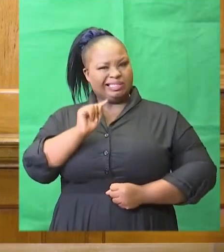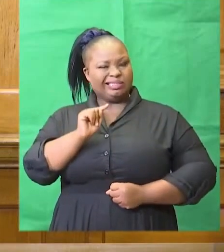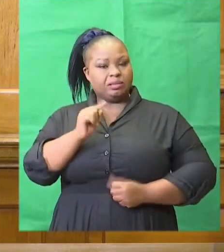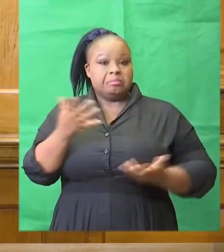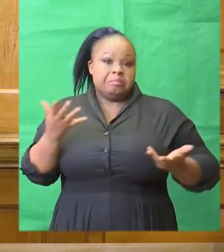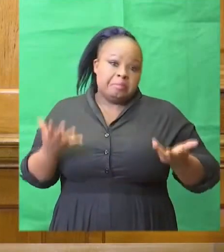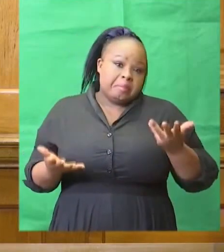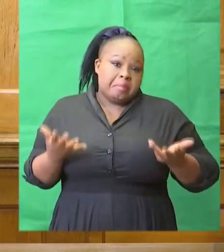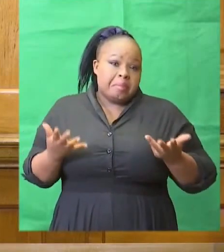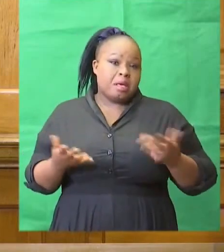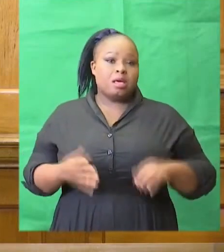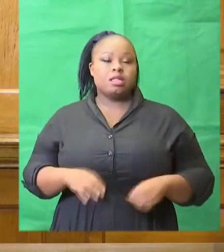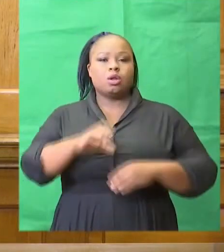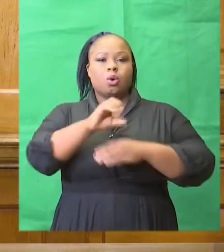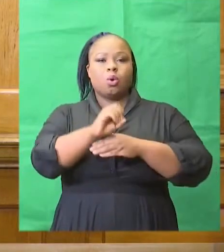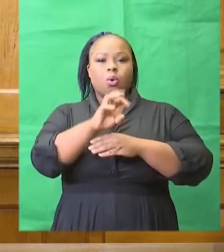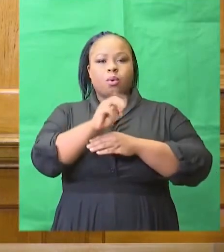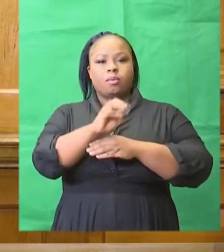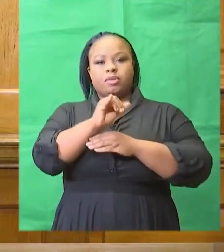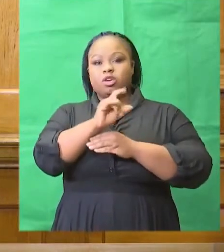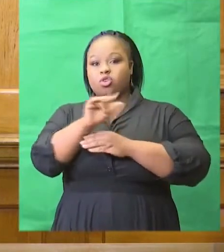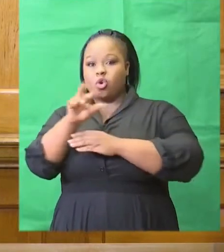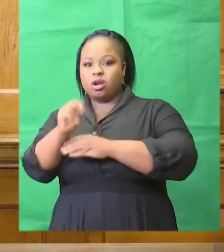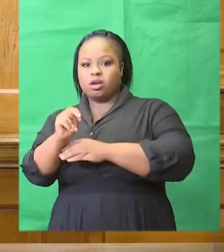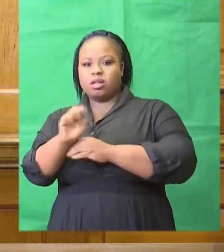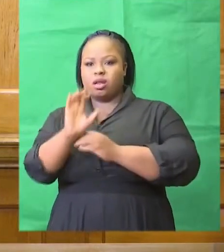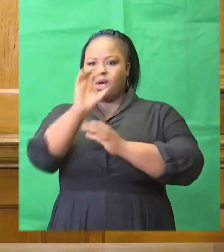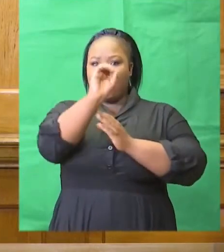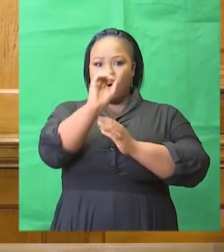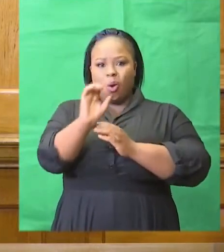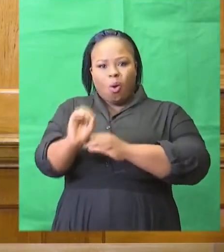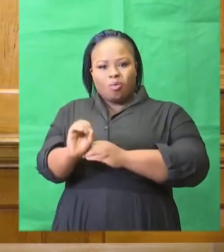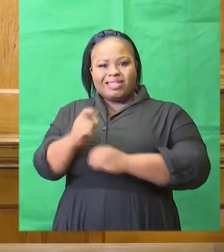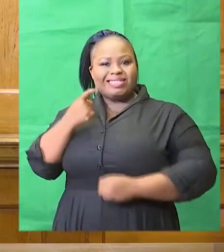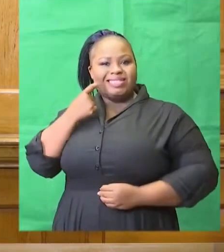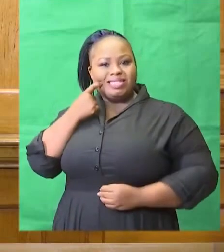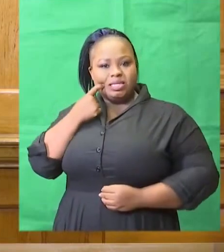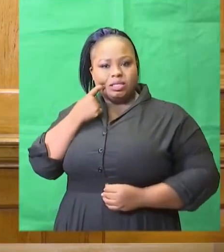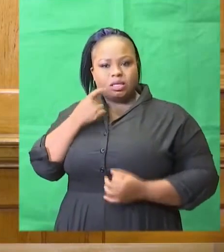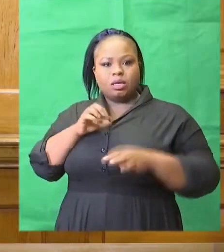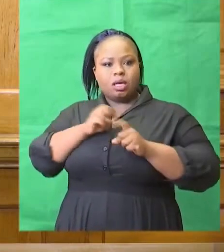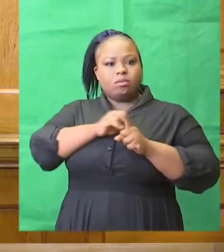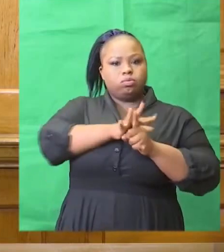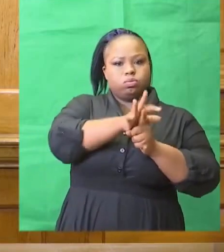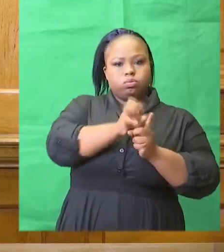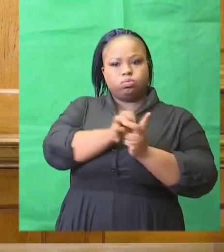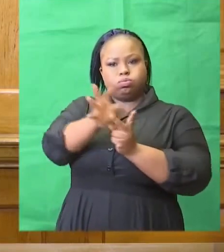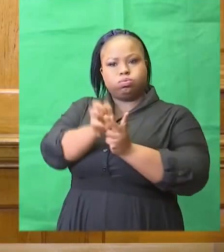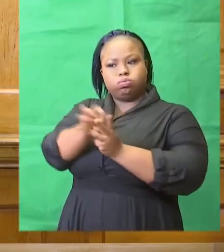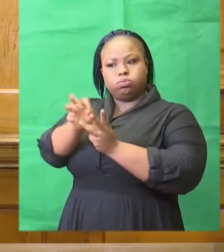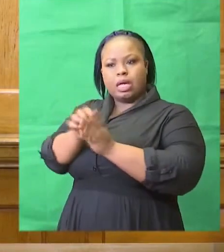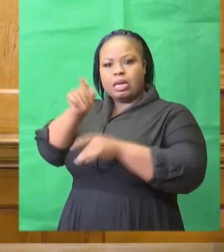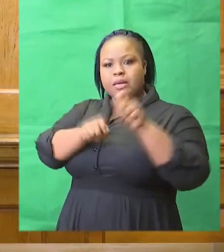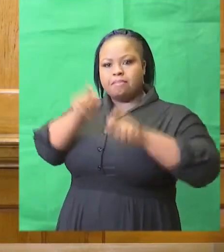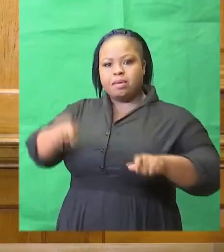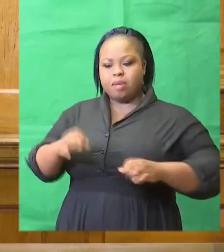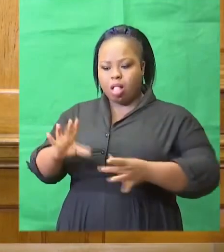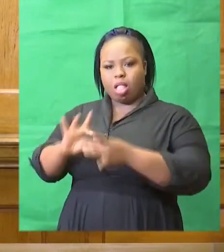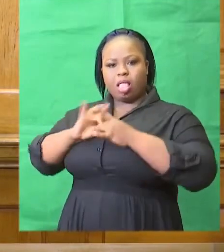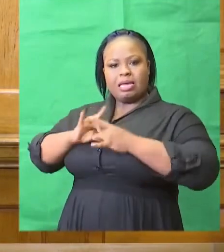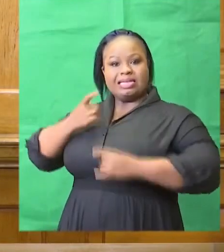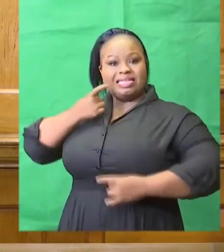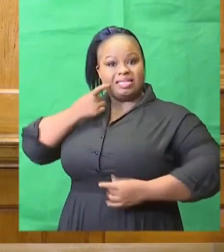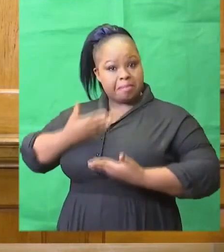one, whether Omicron is transmitted more easily between people, and two, whether